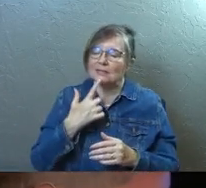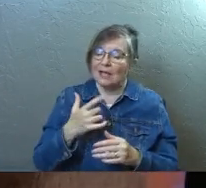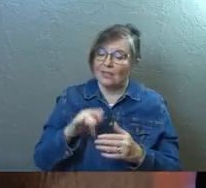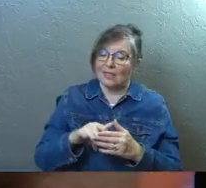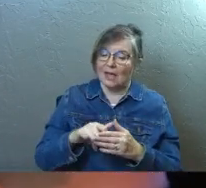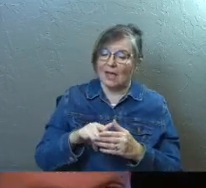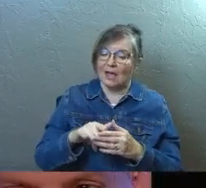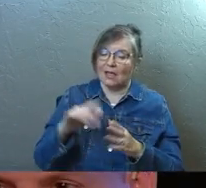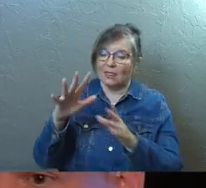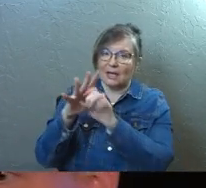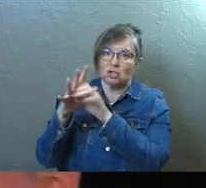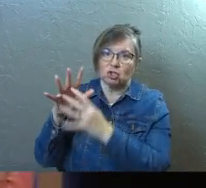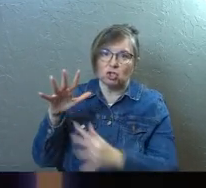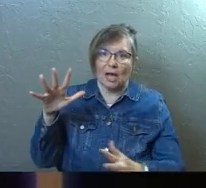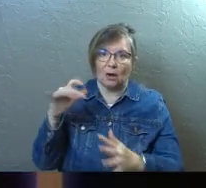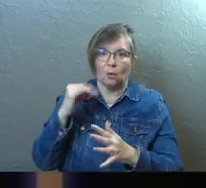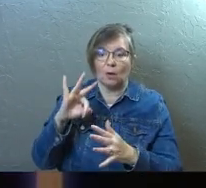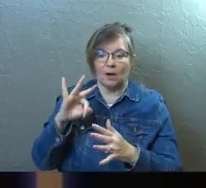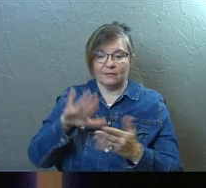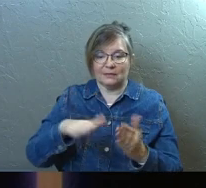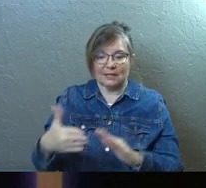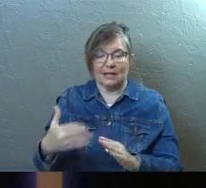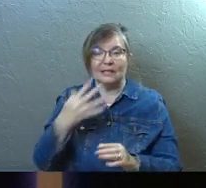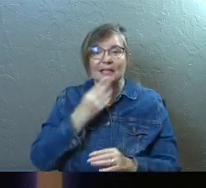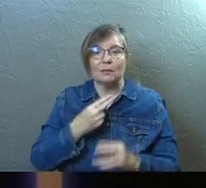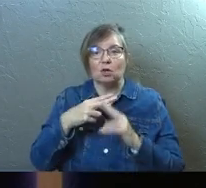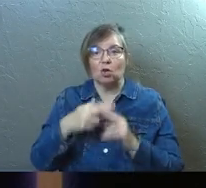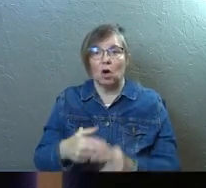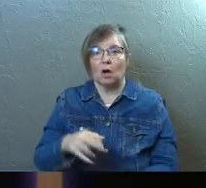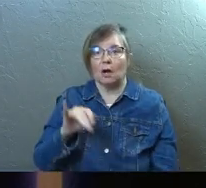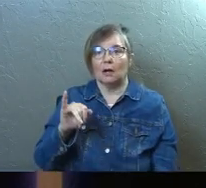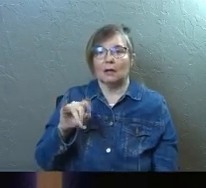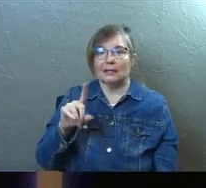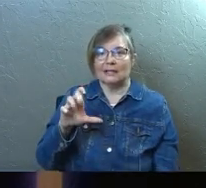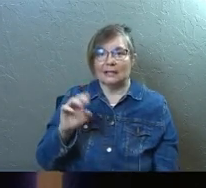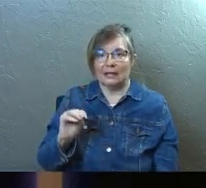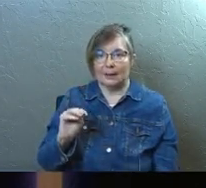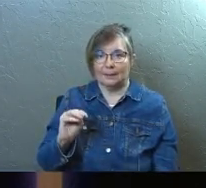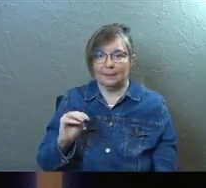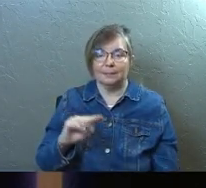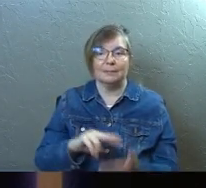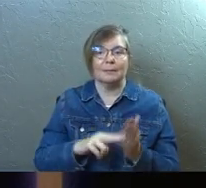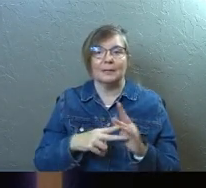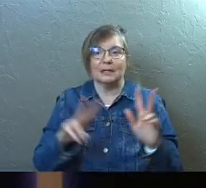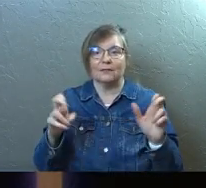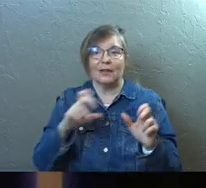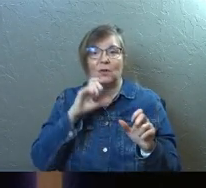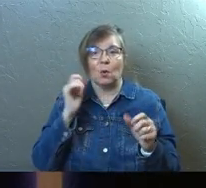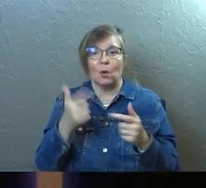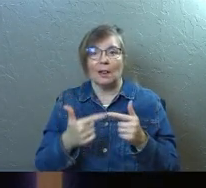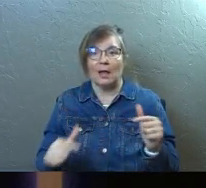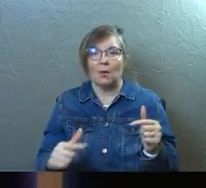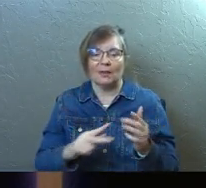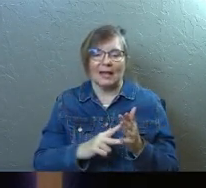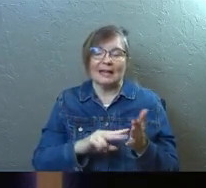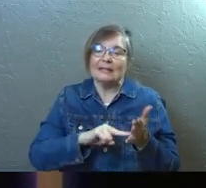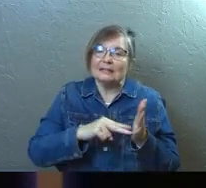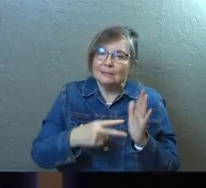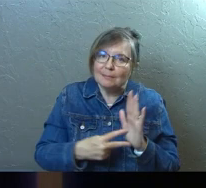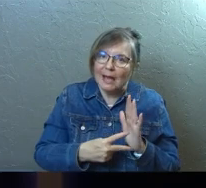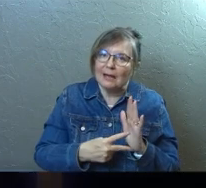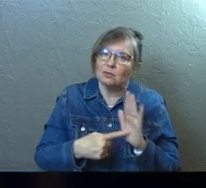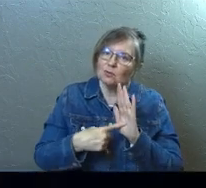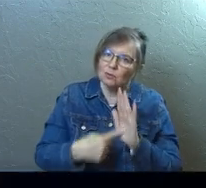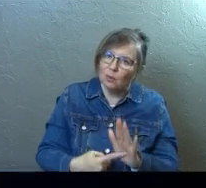that phrase, shadow of death in the Hebrew, that is what's called an idiom. It's a phrase in the old language that is meant